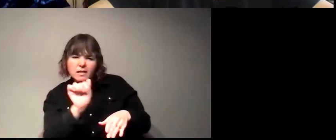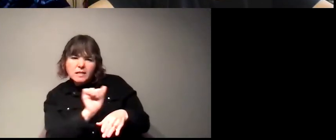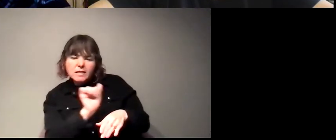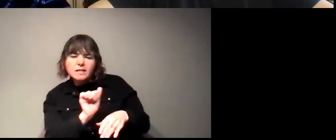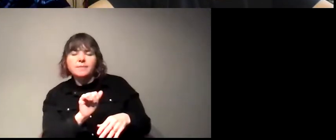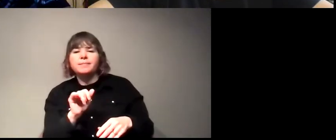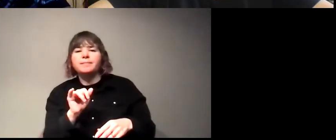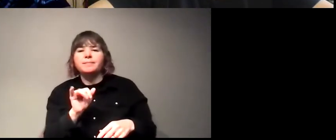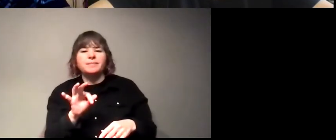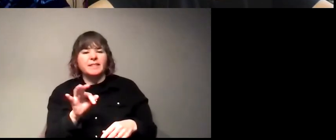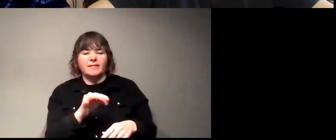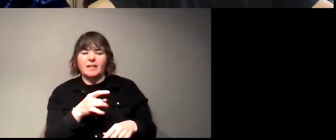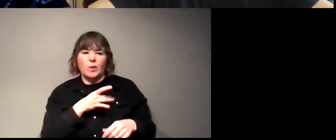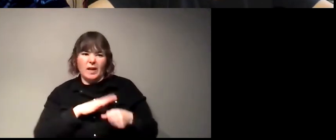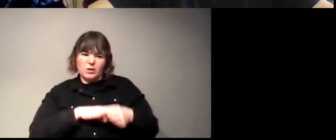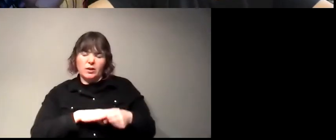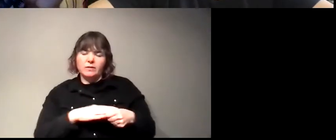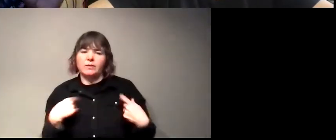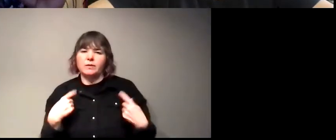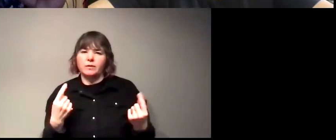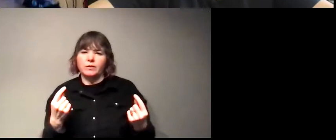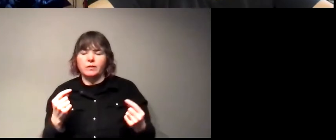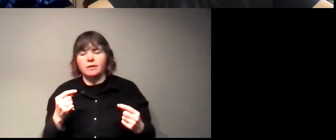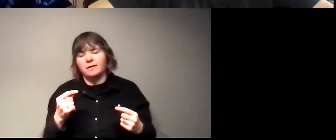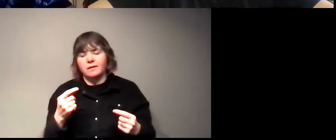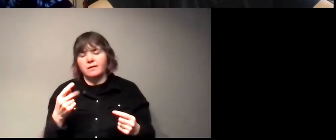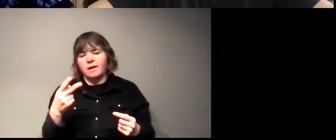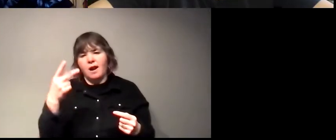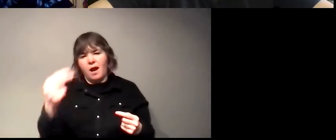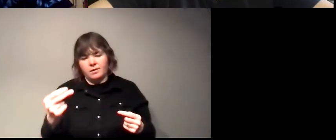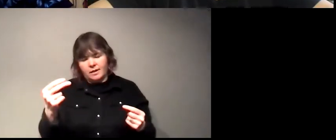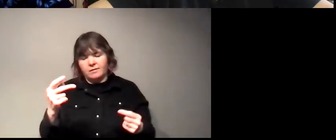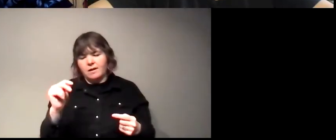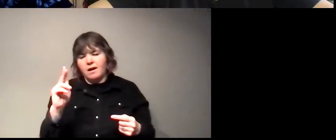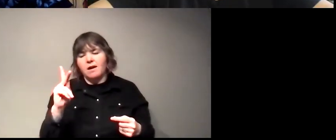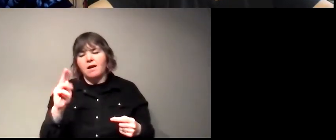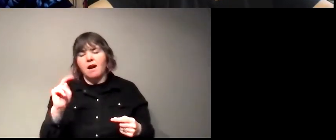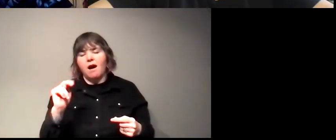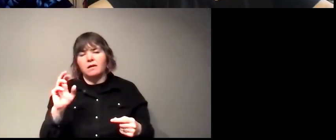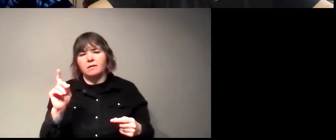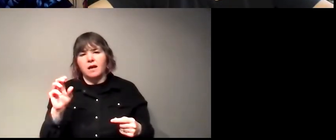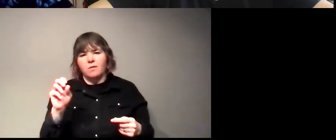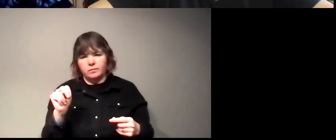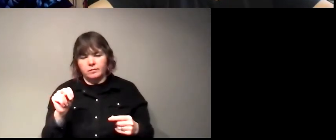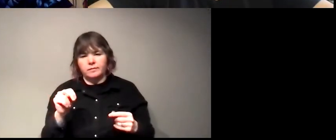don't like it, really stressful, we can do what's called a knockdown. And so a knockdown is basically where,